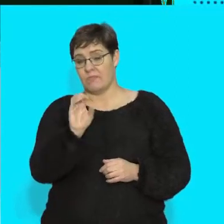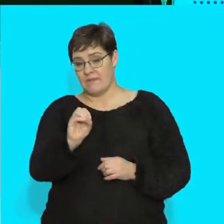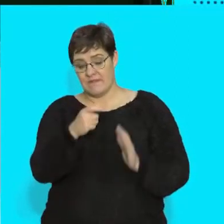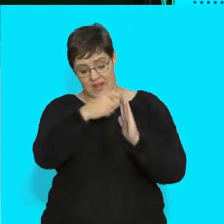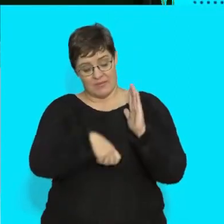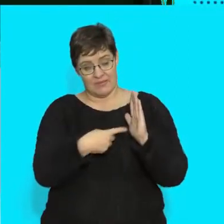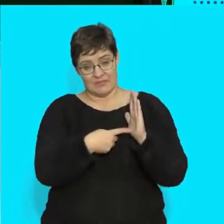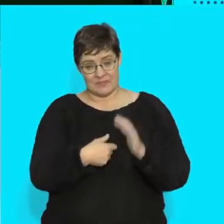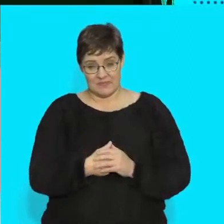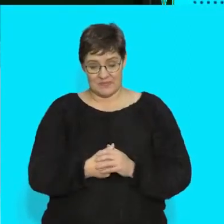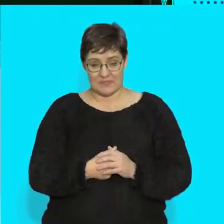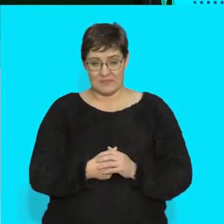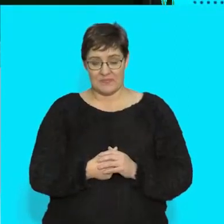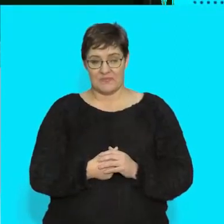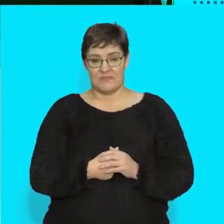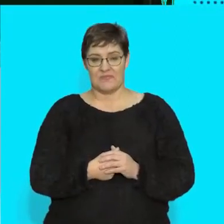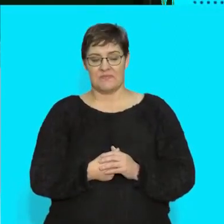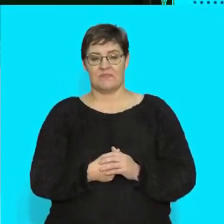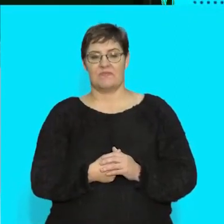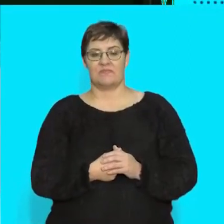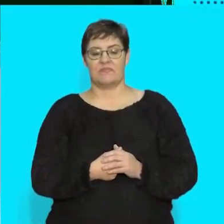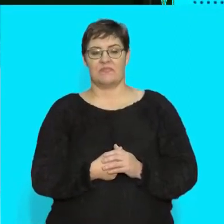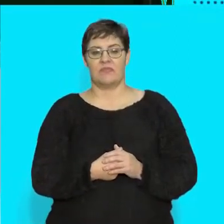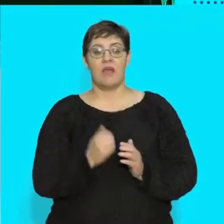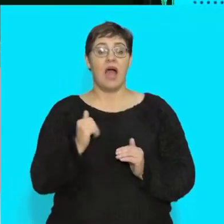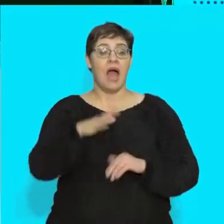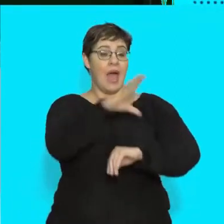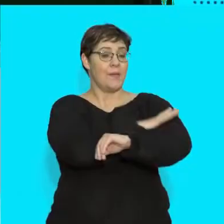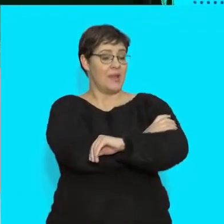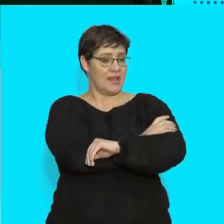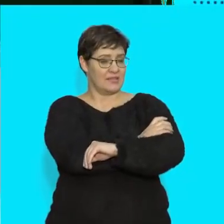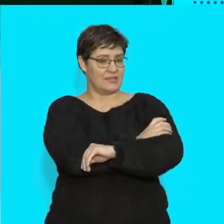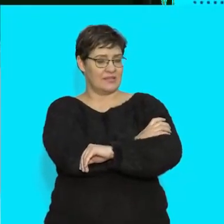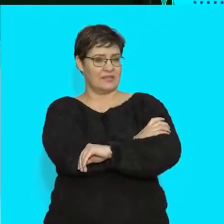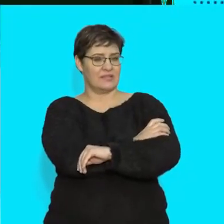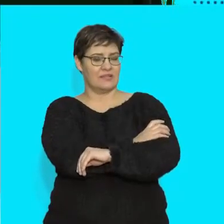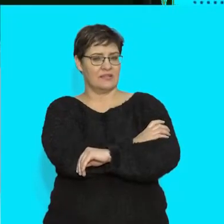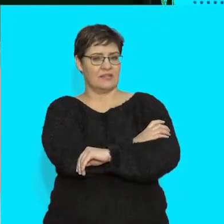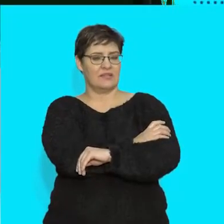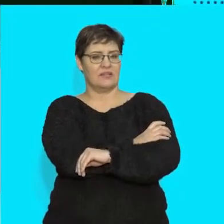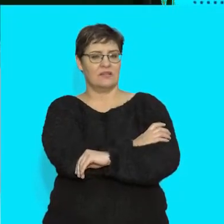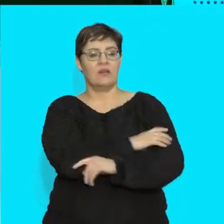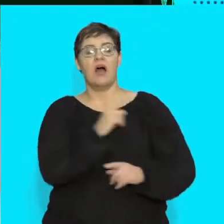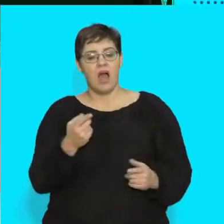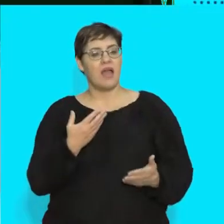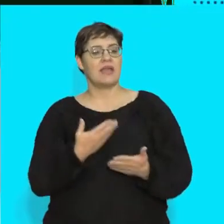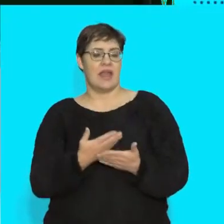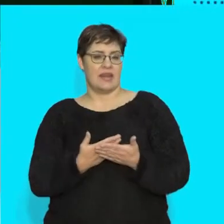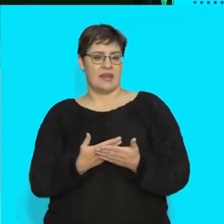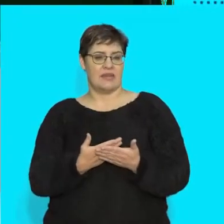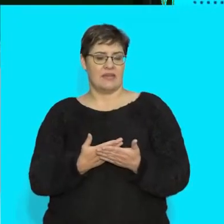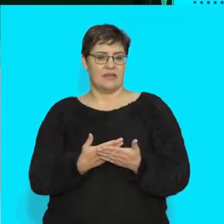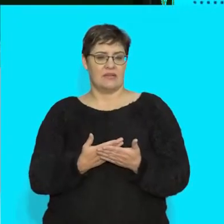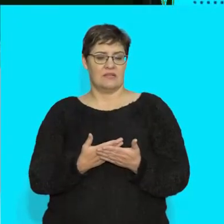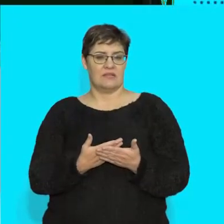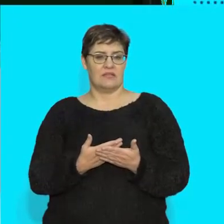label. So obviously, high blood pressure, having this high blood pressure could make you,